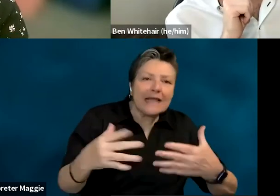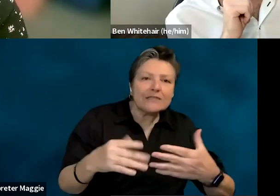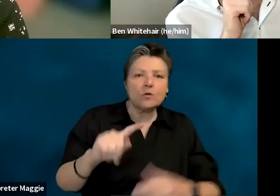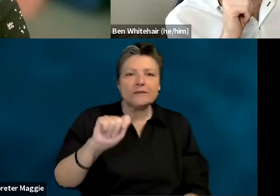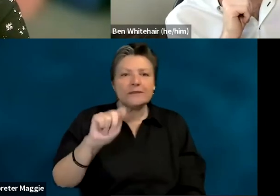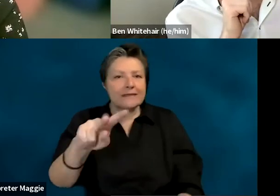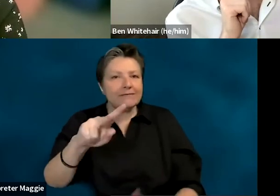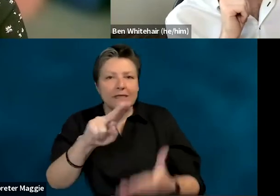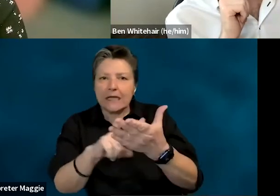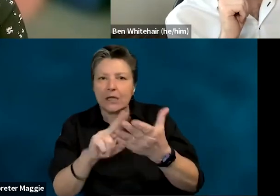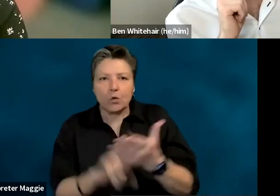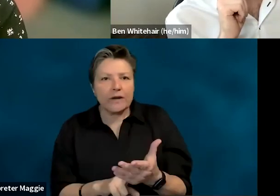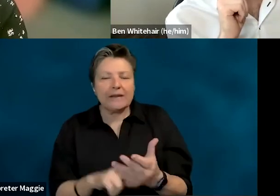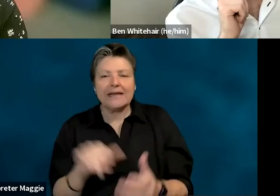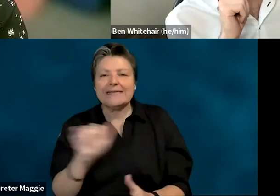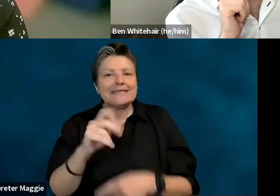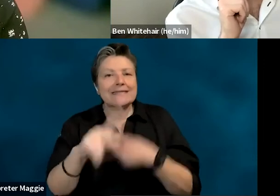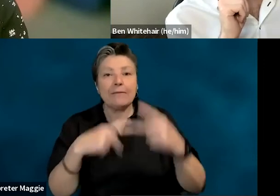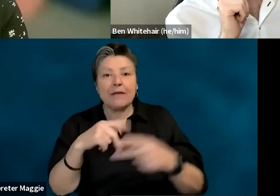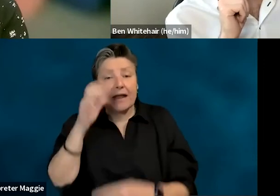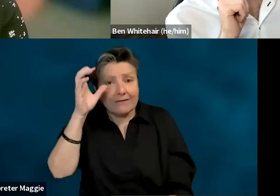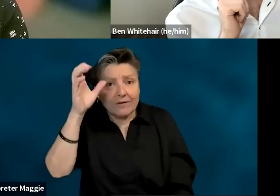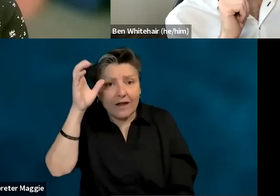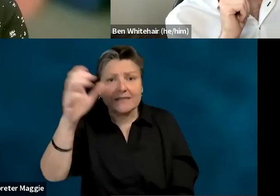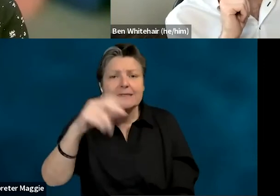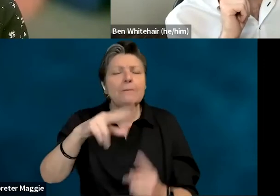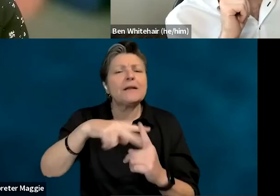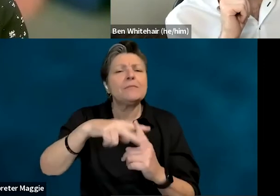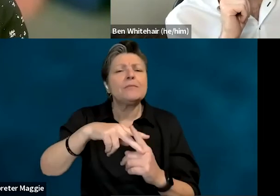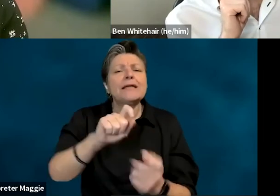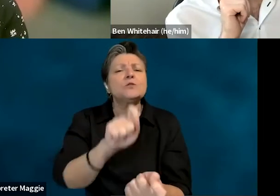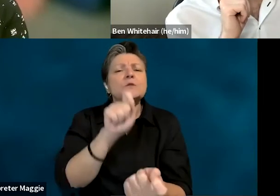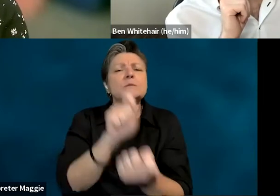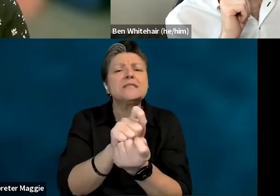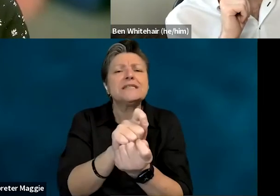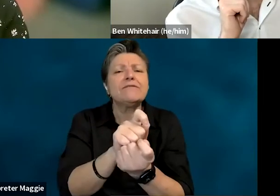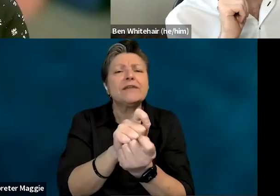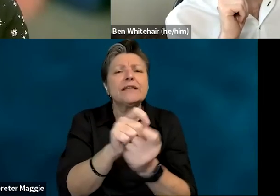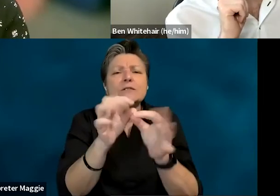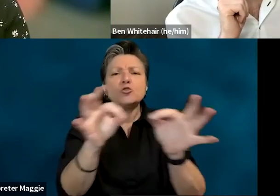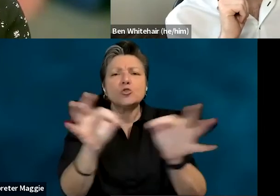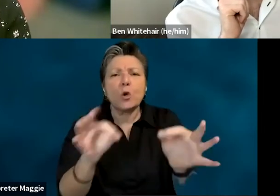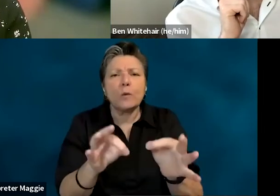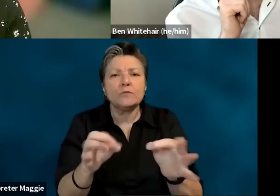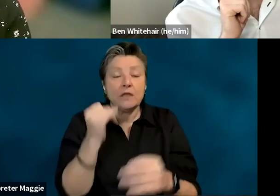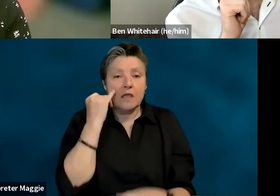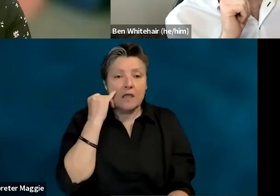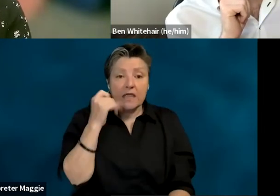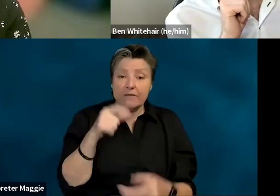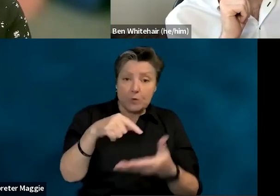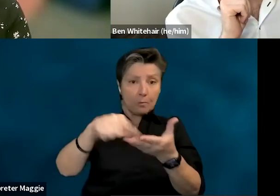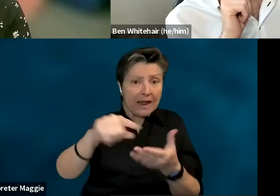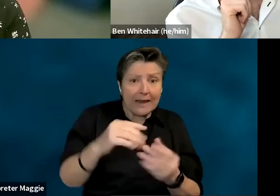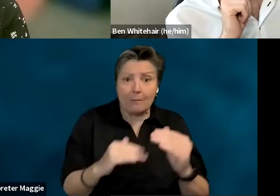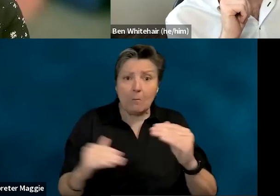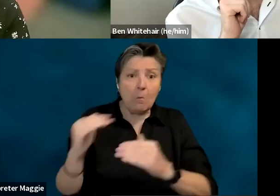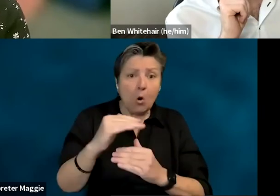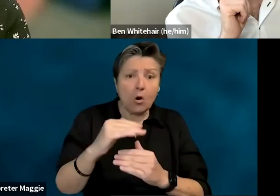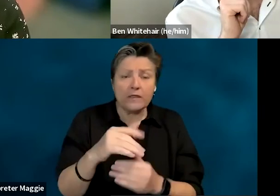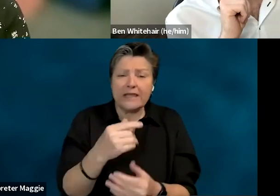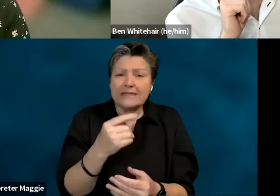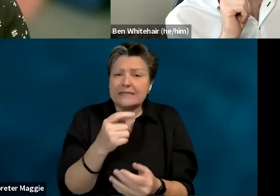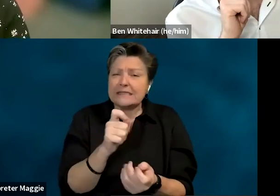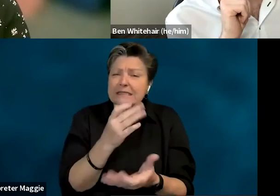they're same kind of concept, but they just apply to specific terms. So it's really something where if you're paid more than a certain amount of money,